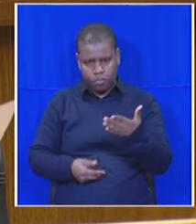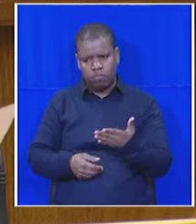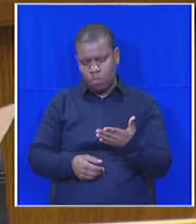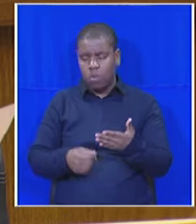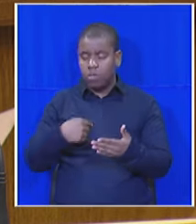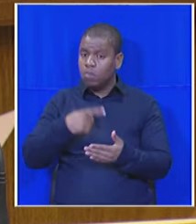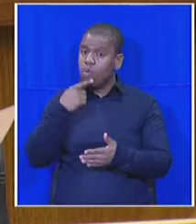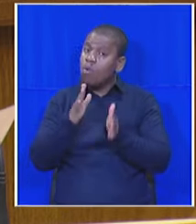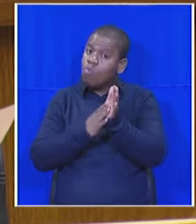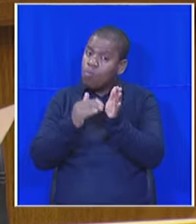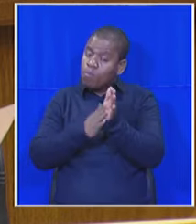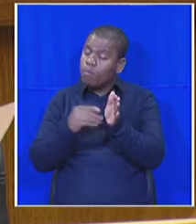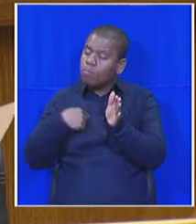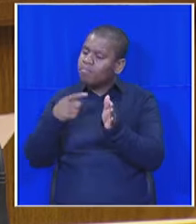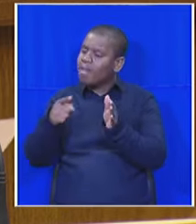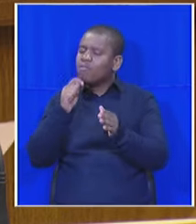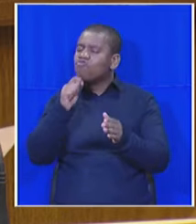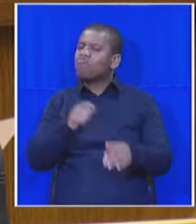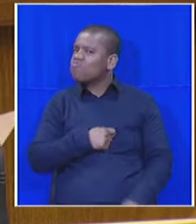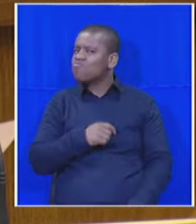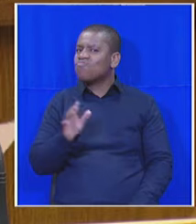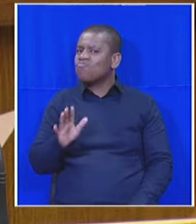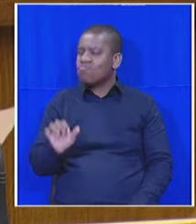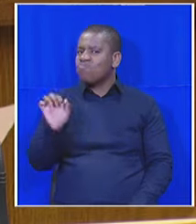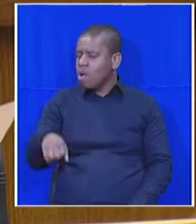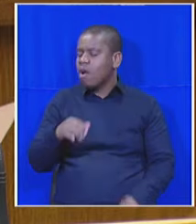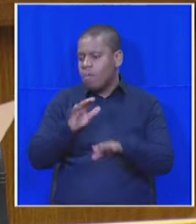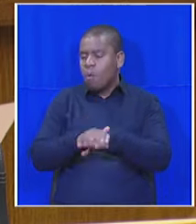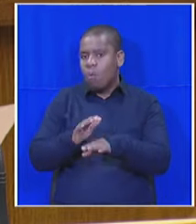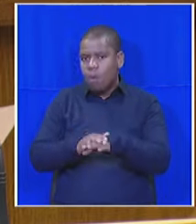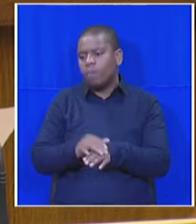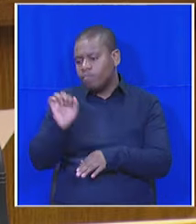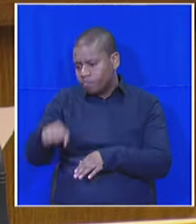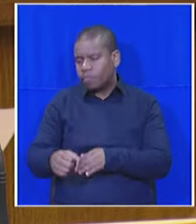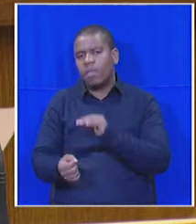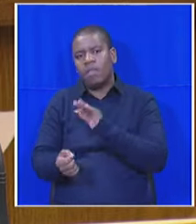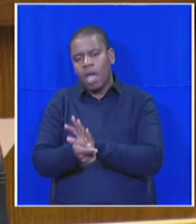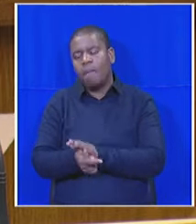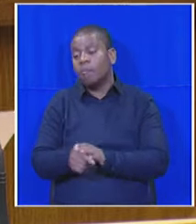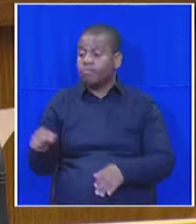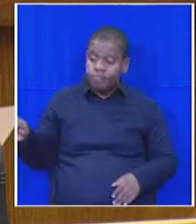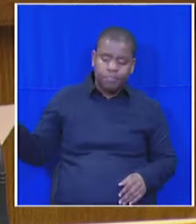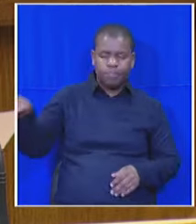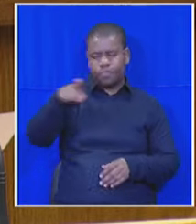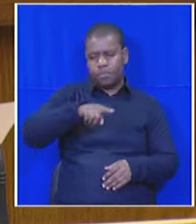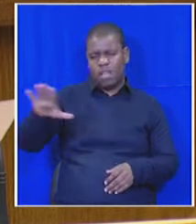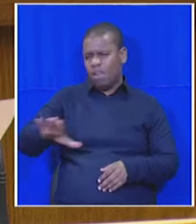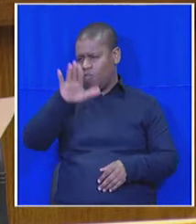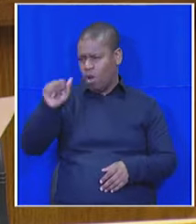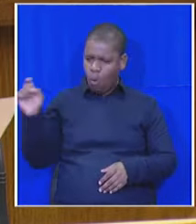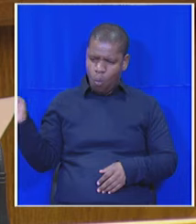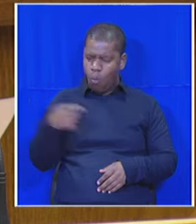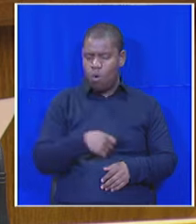truth. Those who can't produce an ANC membership card are turned away, and this happens nationwide. Is the purpose